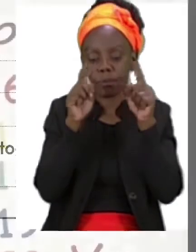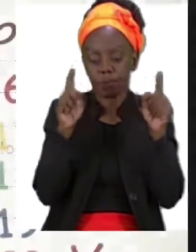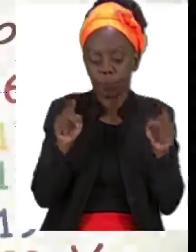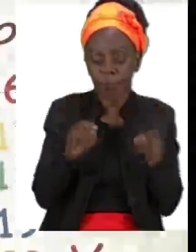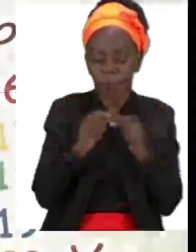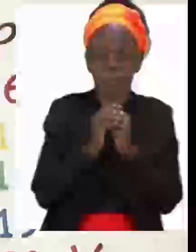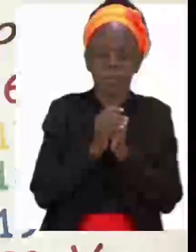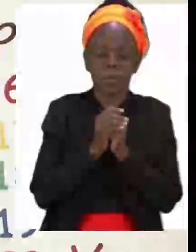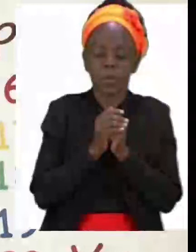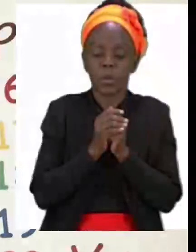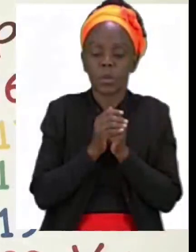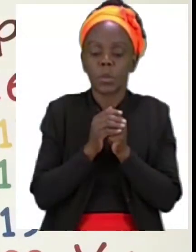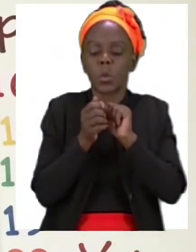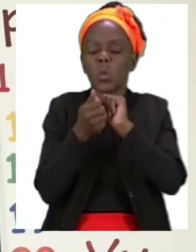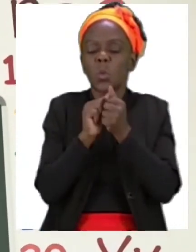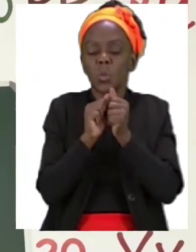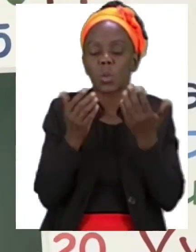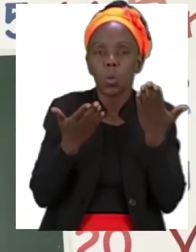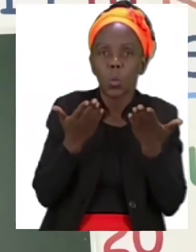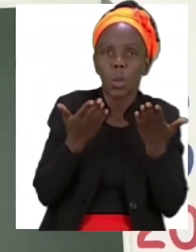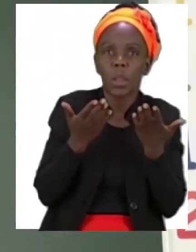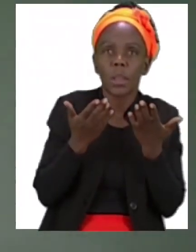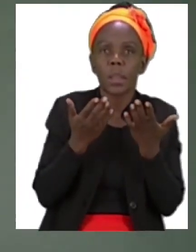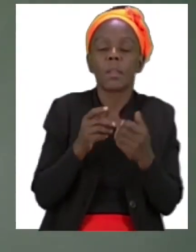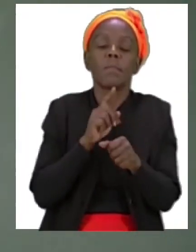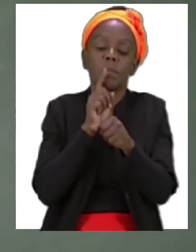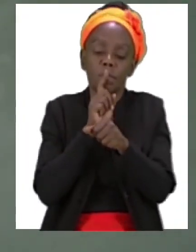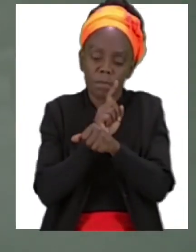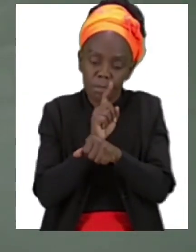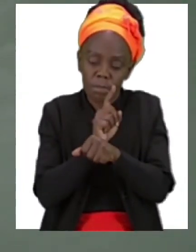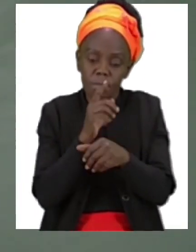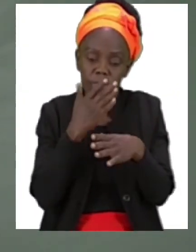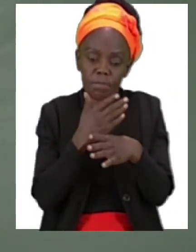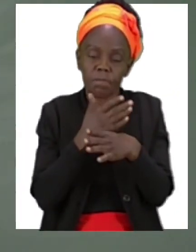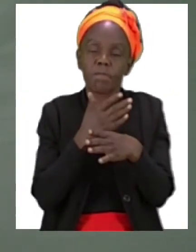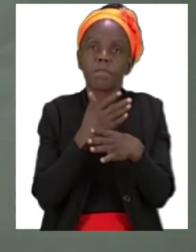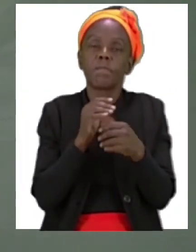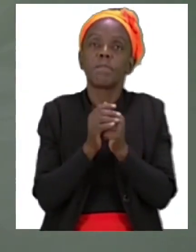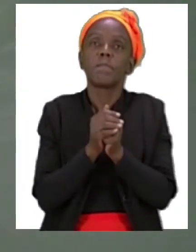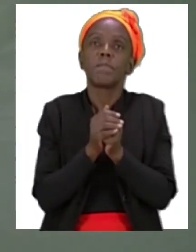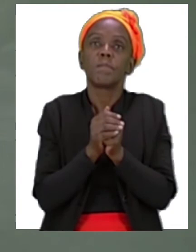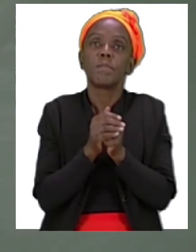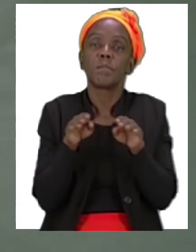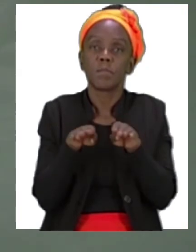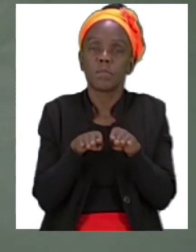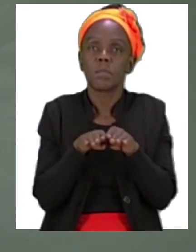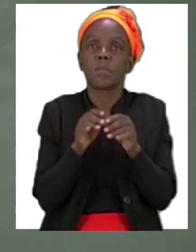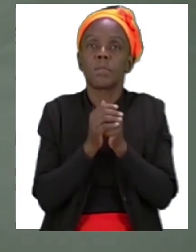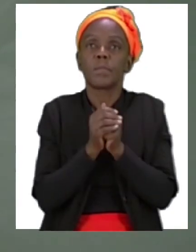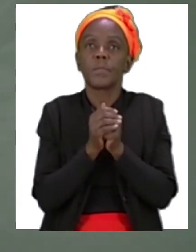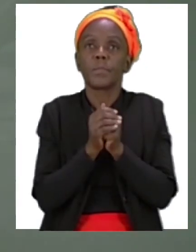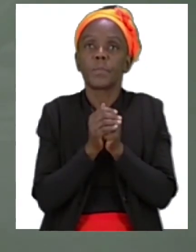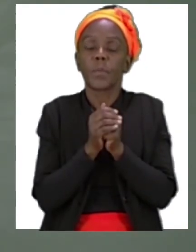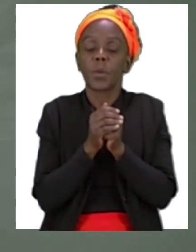activity of sport. Sport is the first activity that you can see. So that is where we will begin. And we are